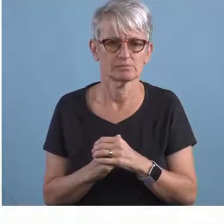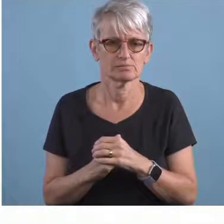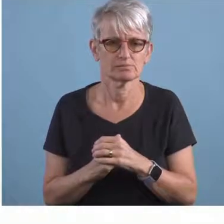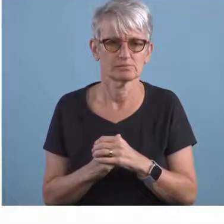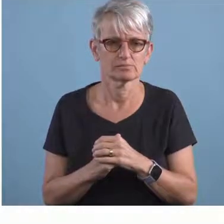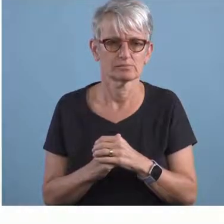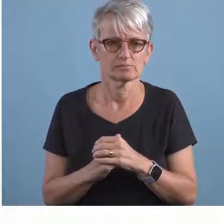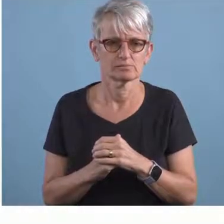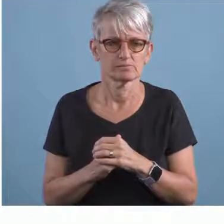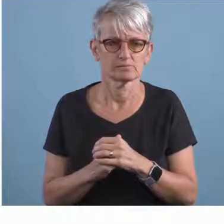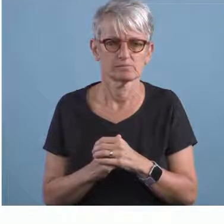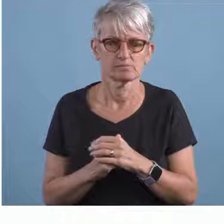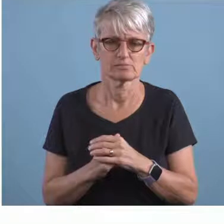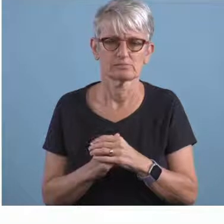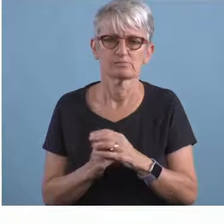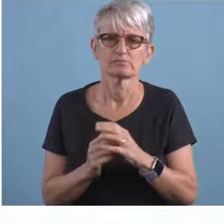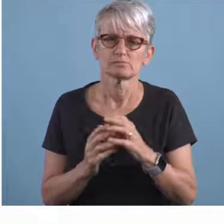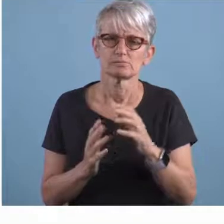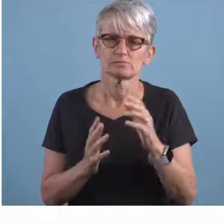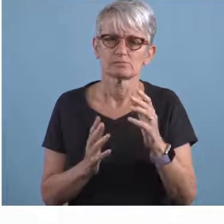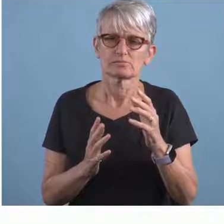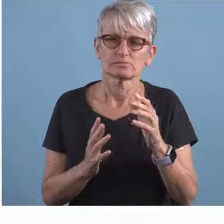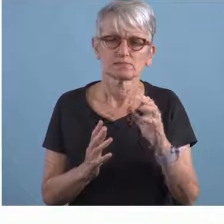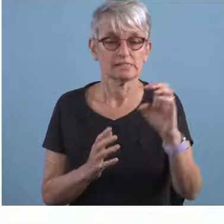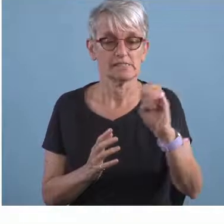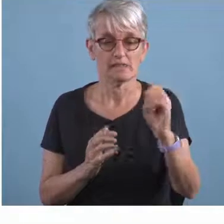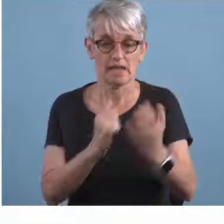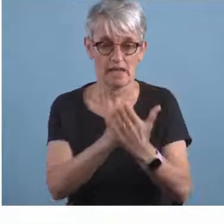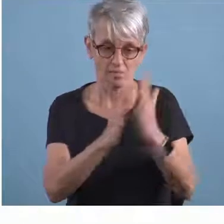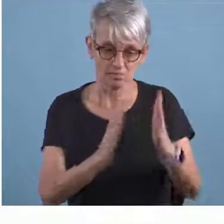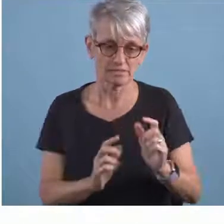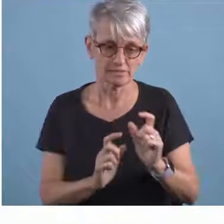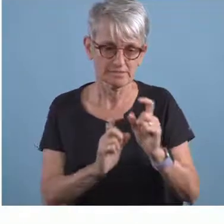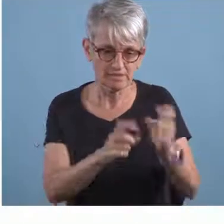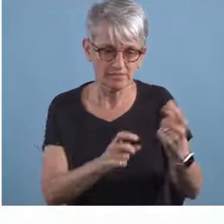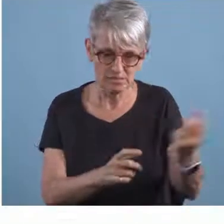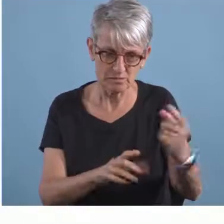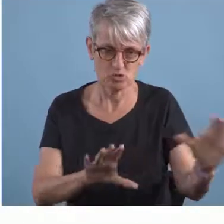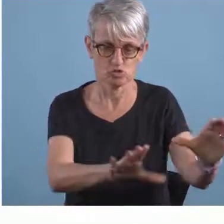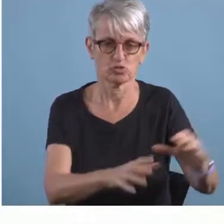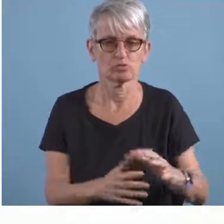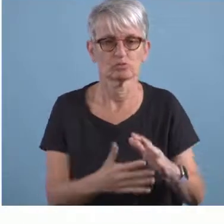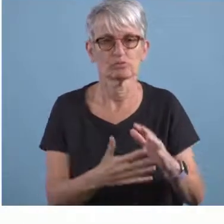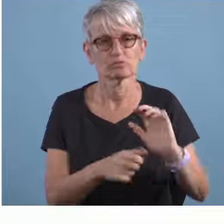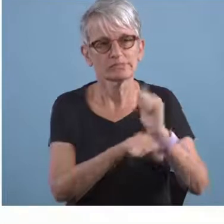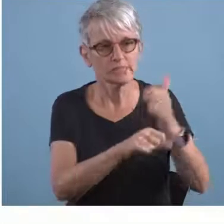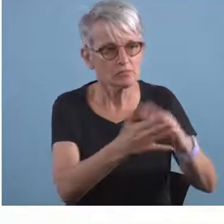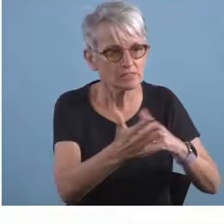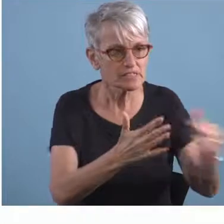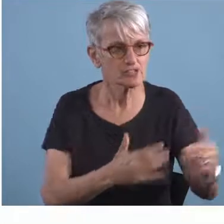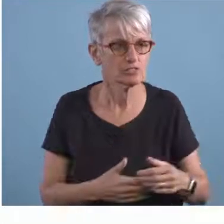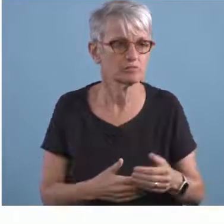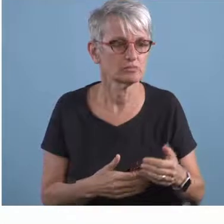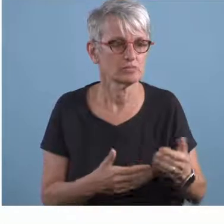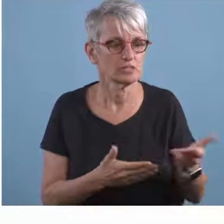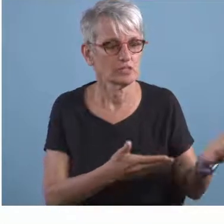Assign some tasks to those e-helpers, like scheduling, bringing the student to the class, to the